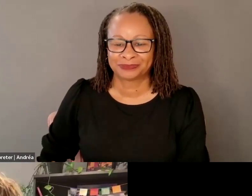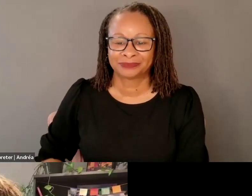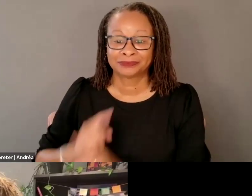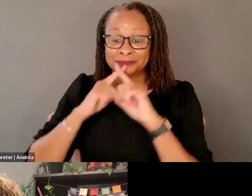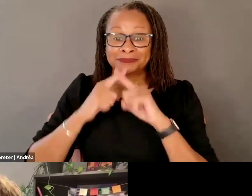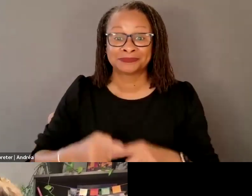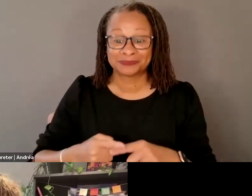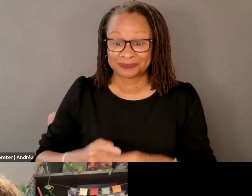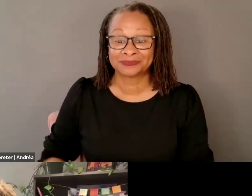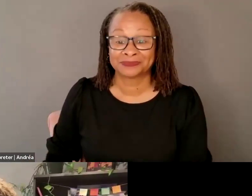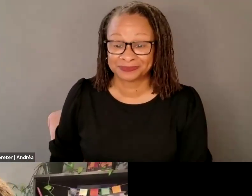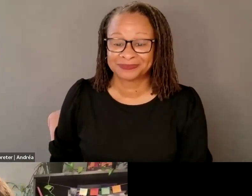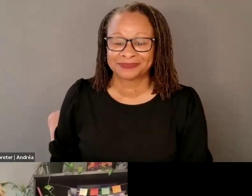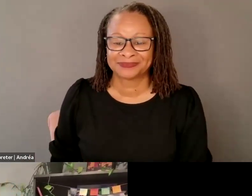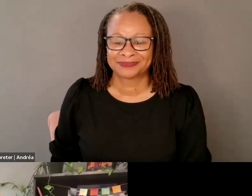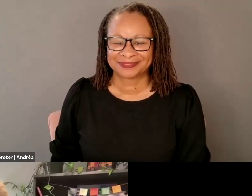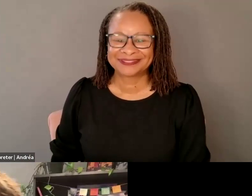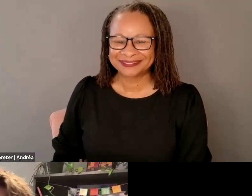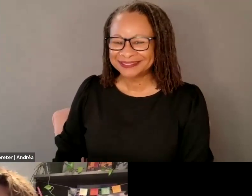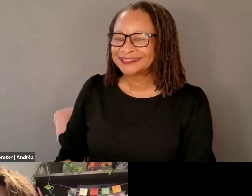Go ahead and unmute. Okay, there we go.